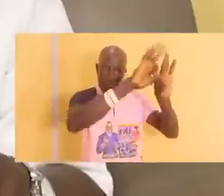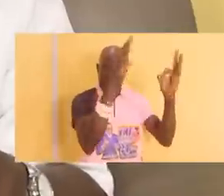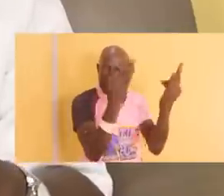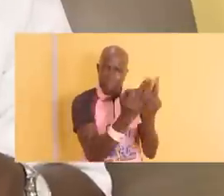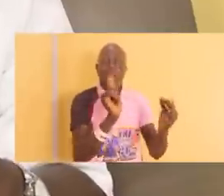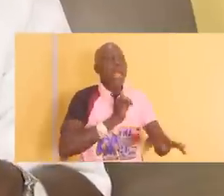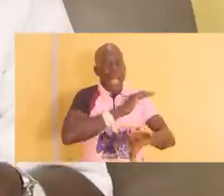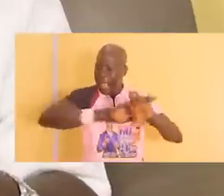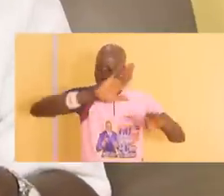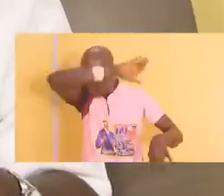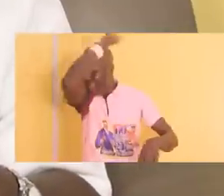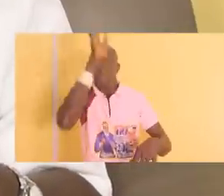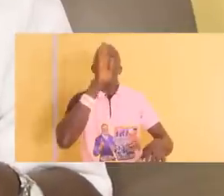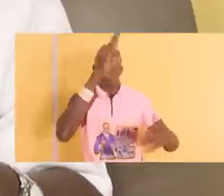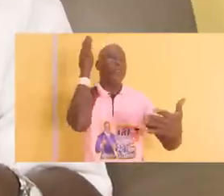family. But say I'm